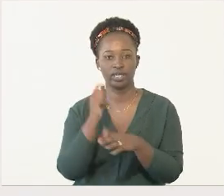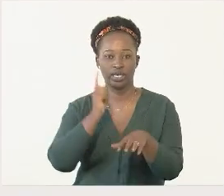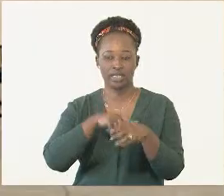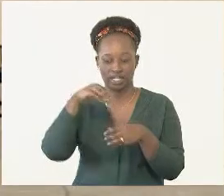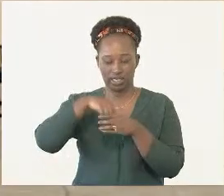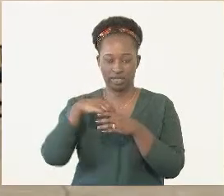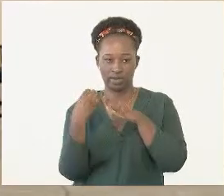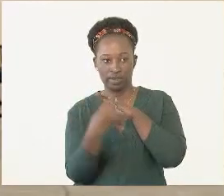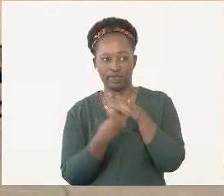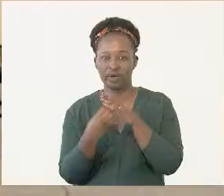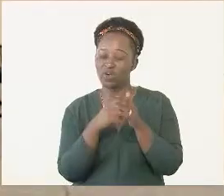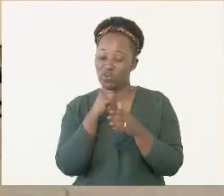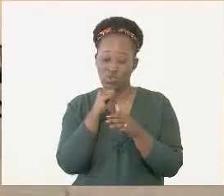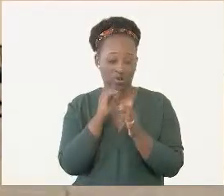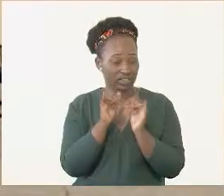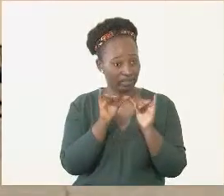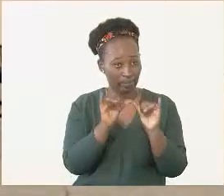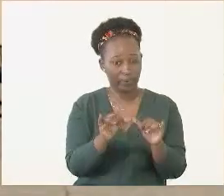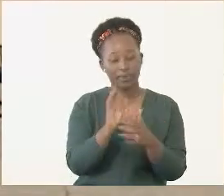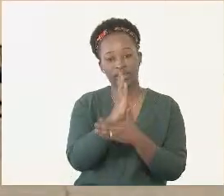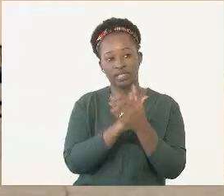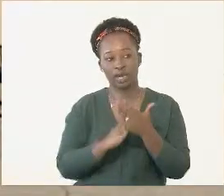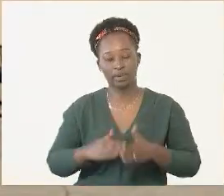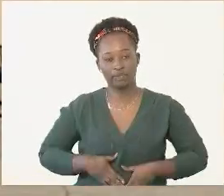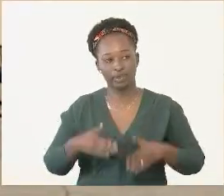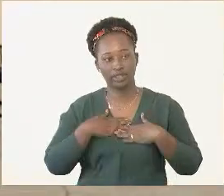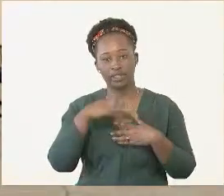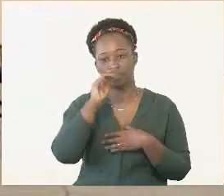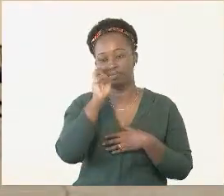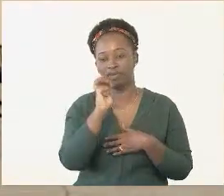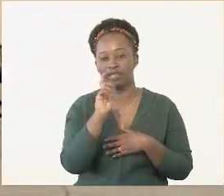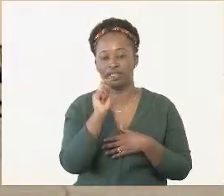internal environment are not kept constant, some of the body metabolism are going to be